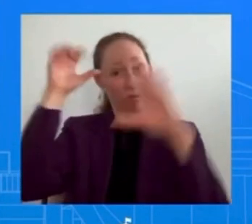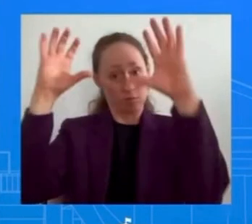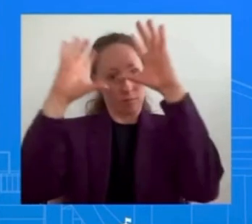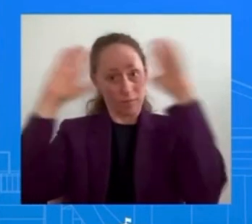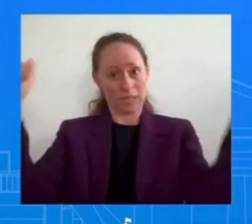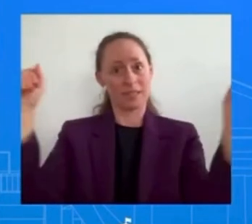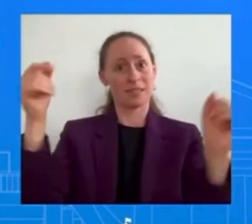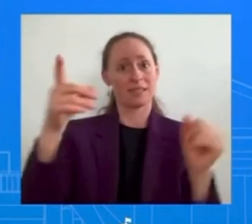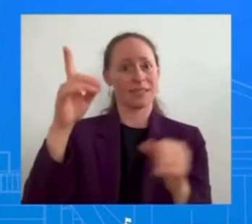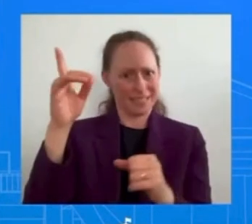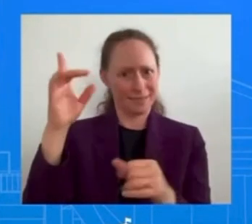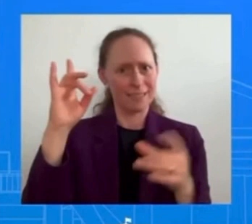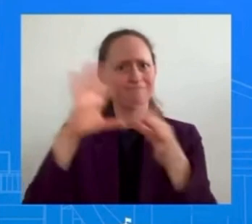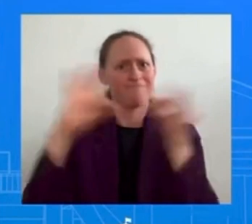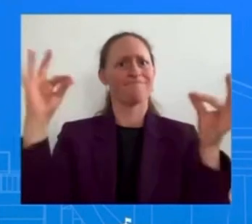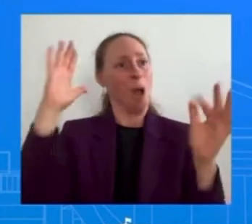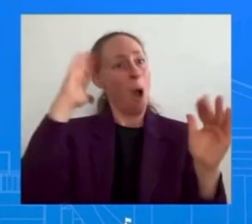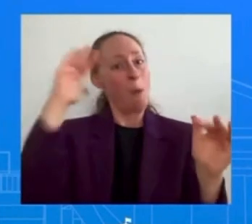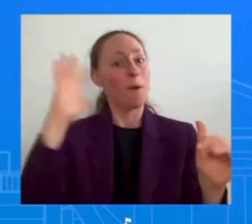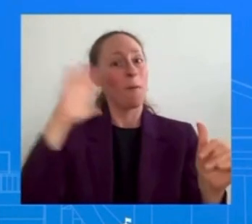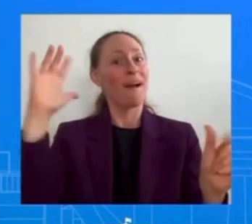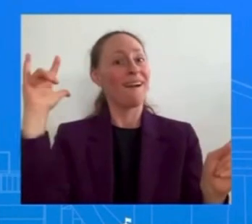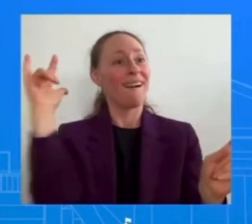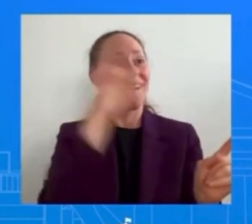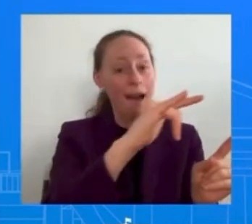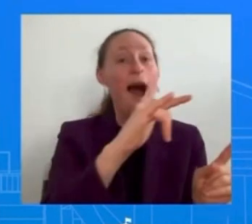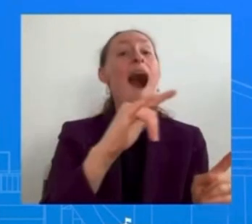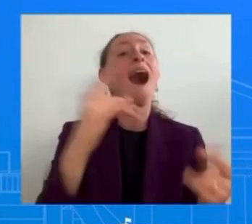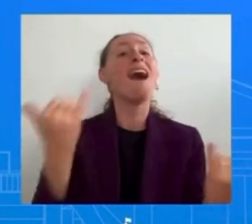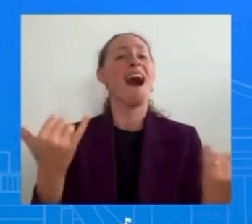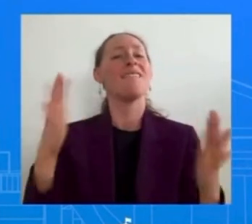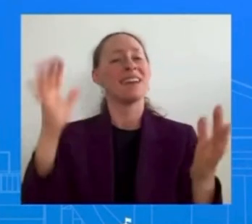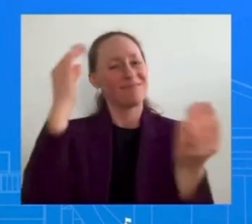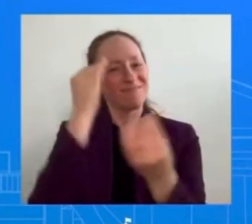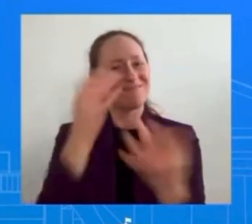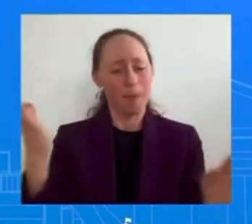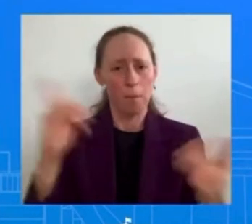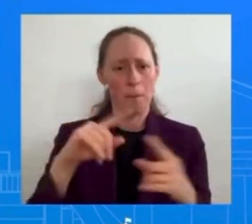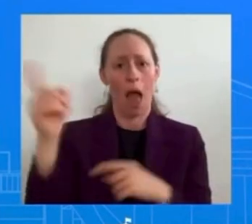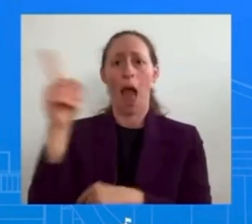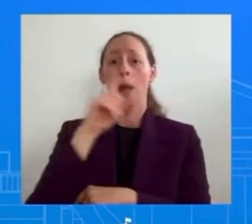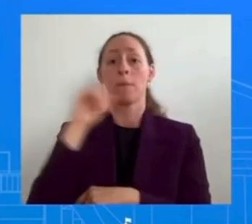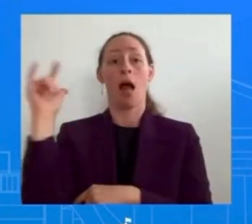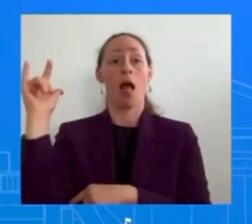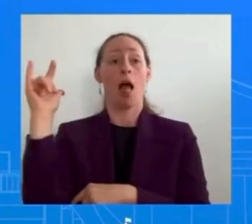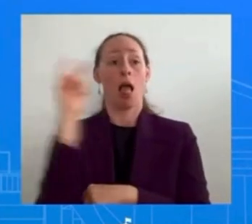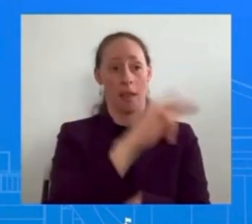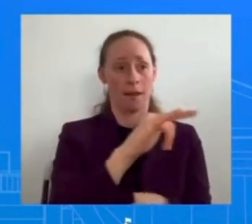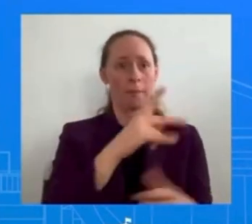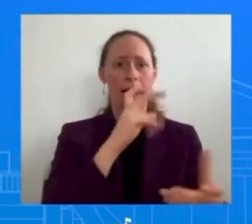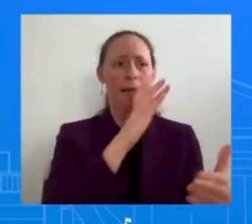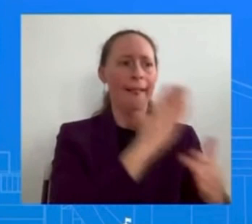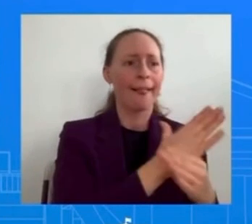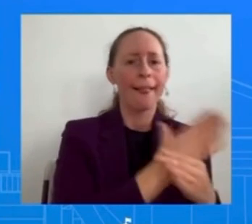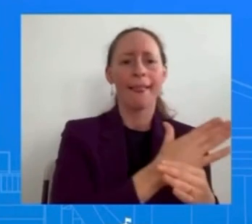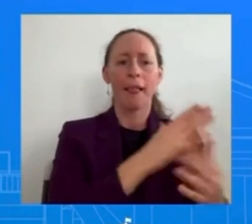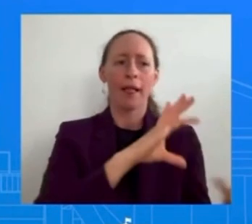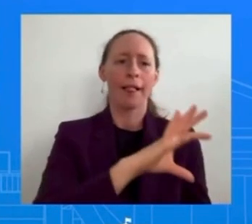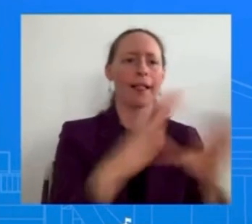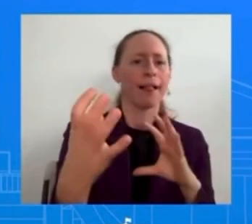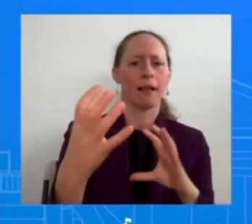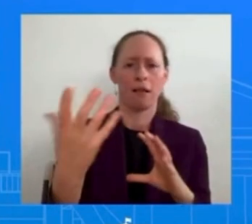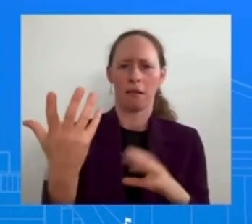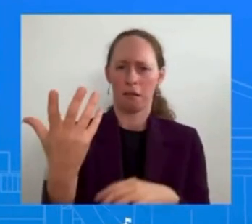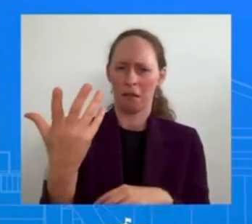made today, but he didn't want it to be disruptive. Can you talk specifically about what the President will see, who he'll meet with, and what efforts are